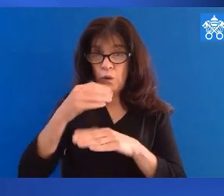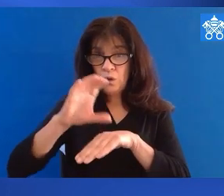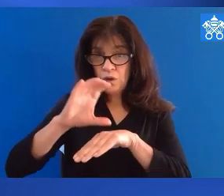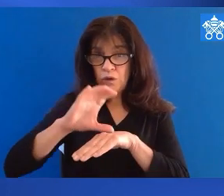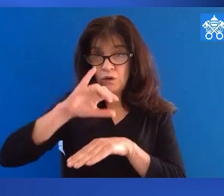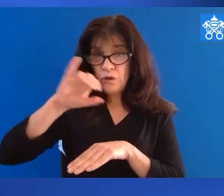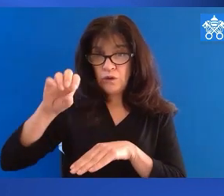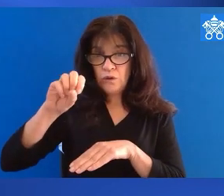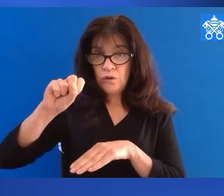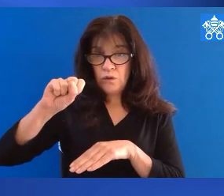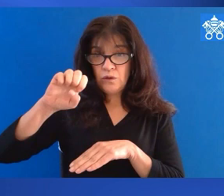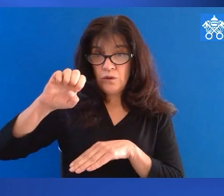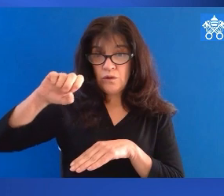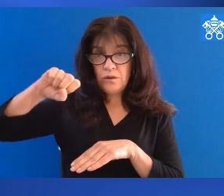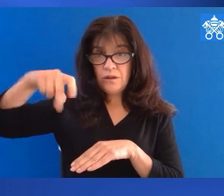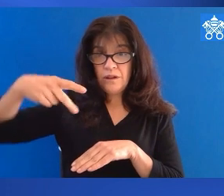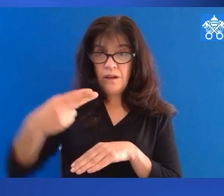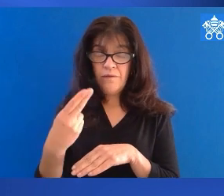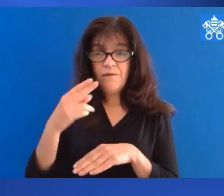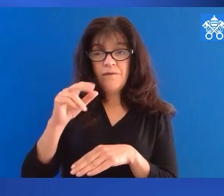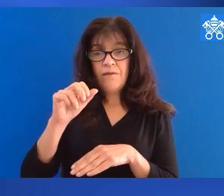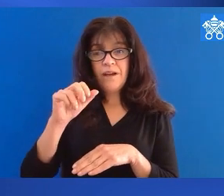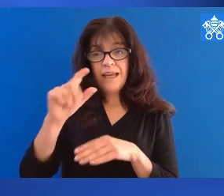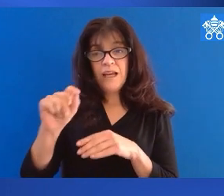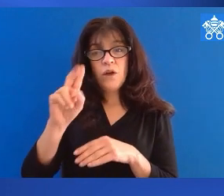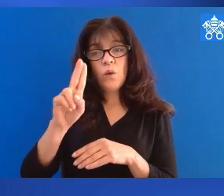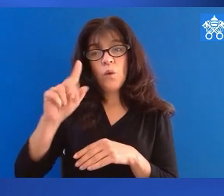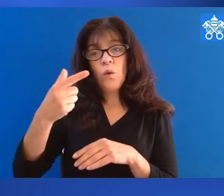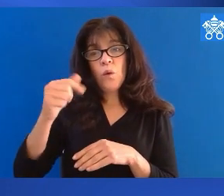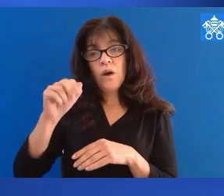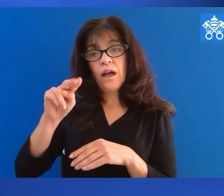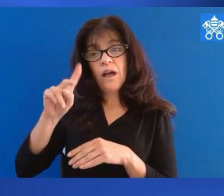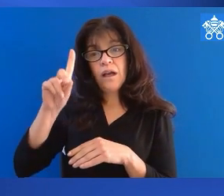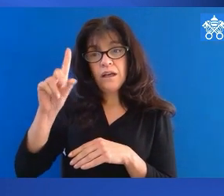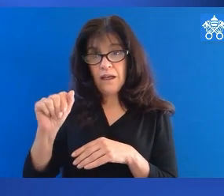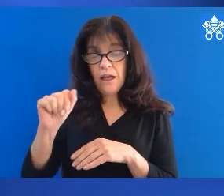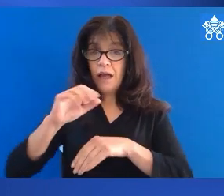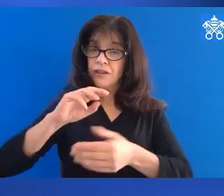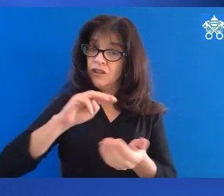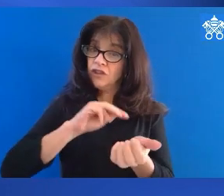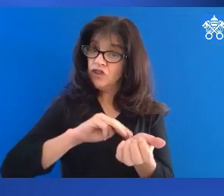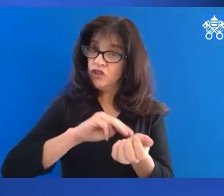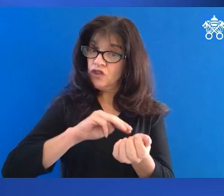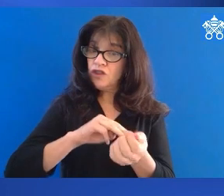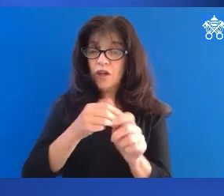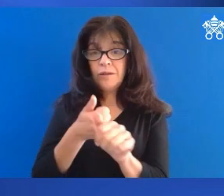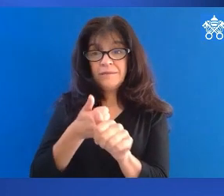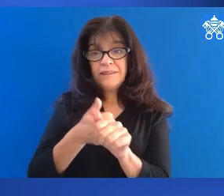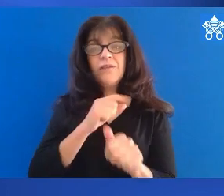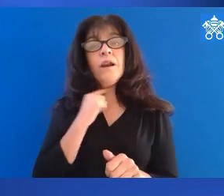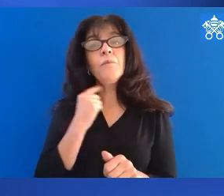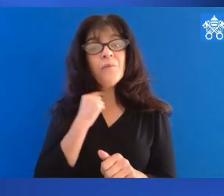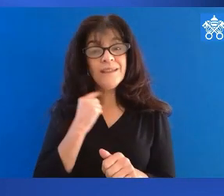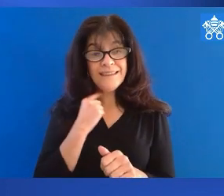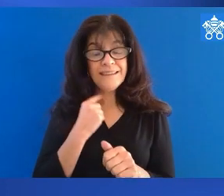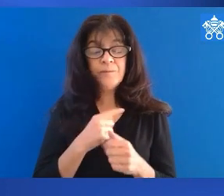a new blessed of the Church, Joseph Ambrosoli, was beatified in Uganda. He was a medical doctor and a